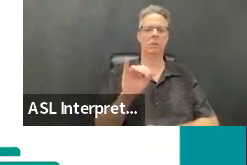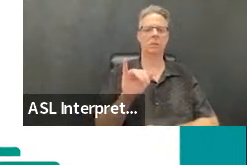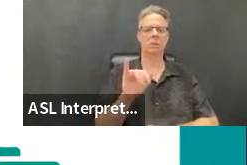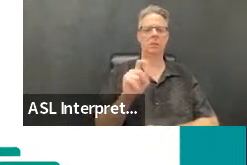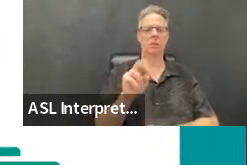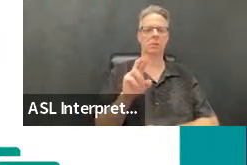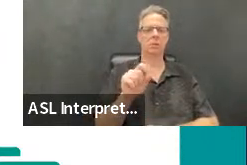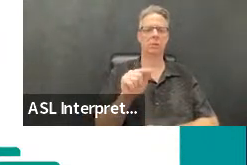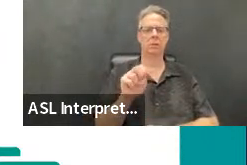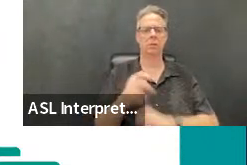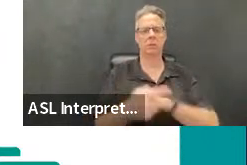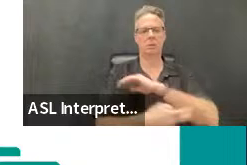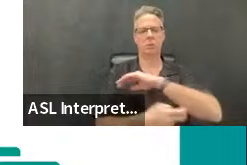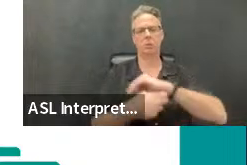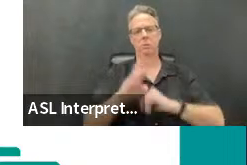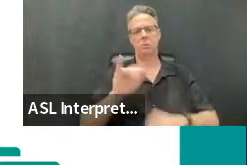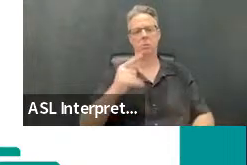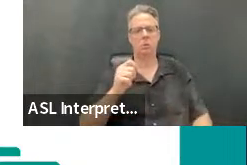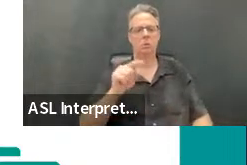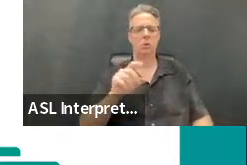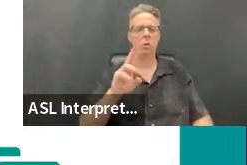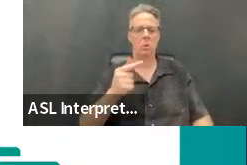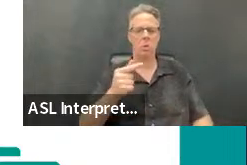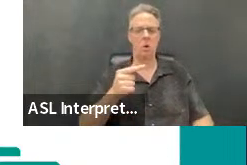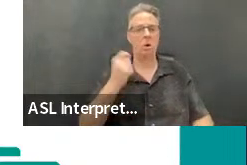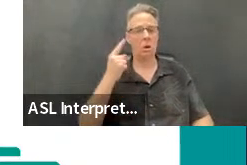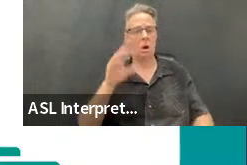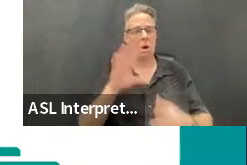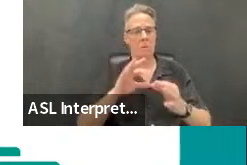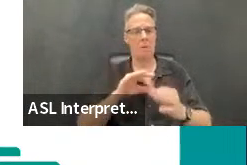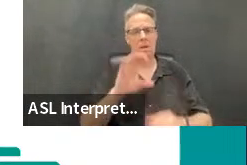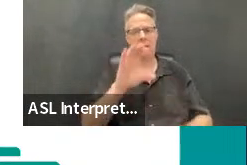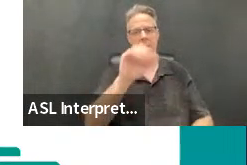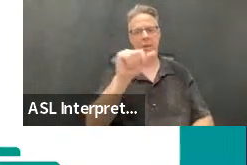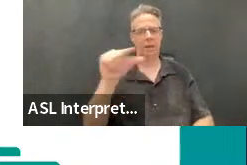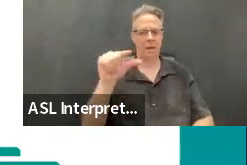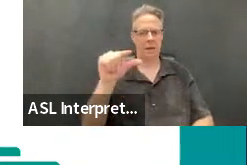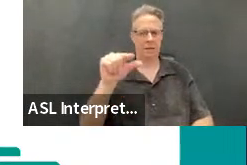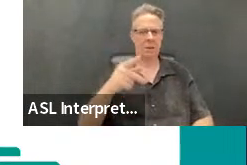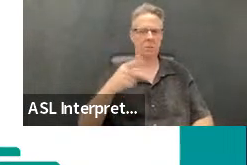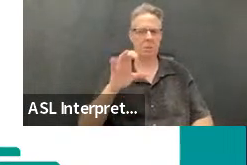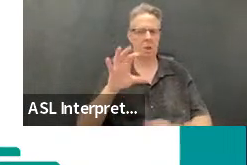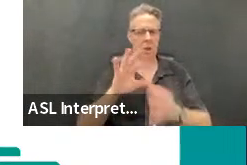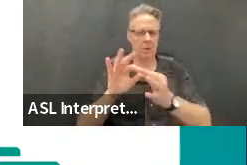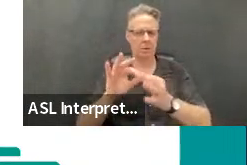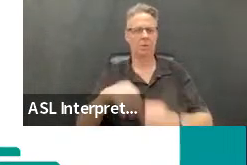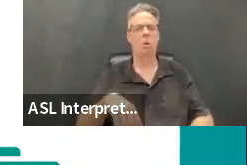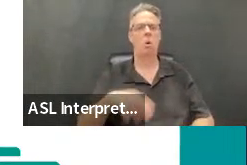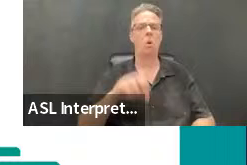info@interstatebridge.org with CAG Public Comment in the subject line. You may also call